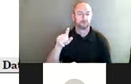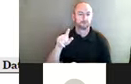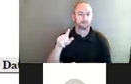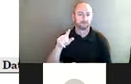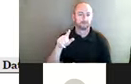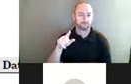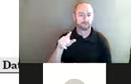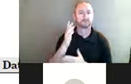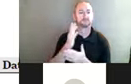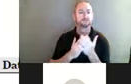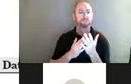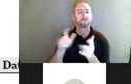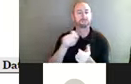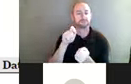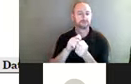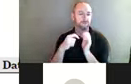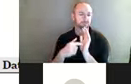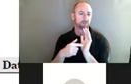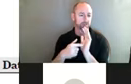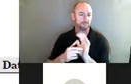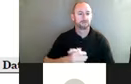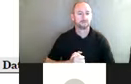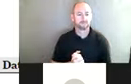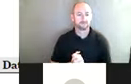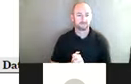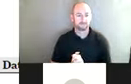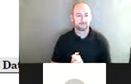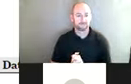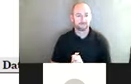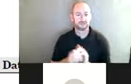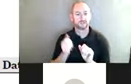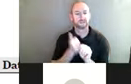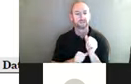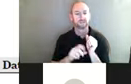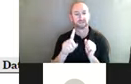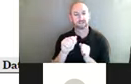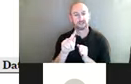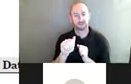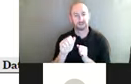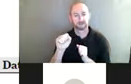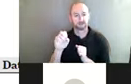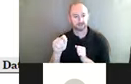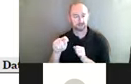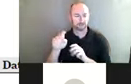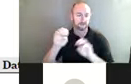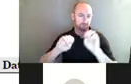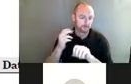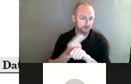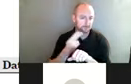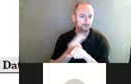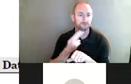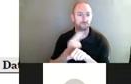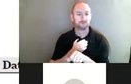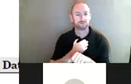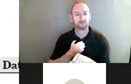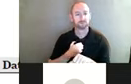showing what some of these specific examples are. So each data set was evaluated using a graded